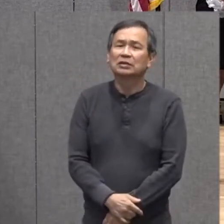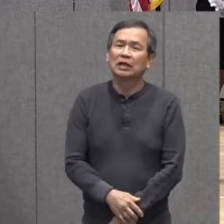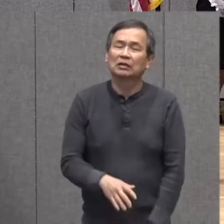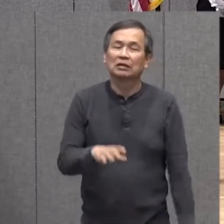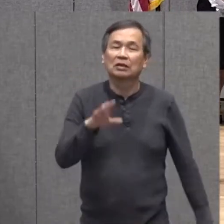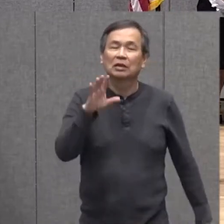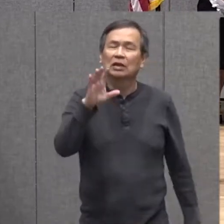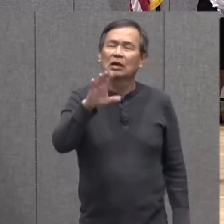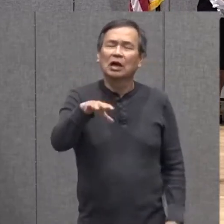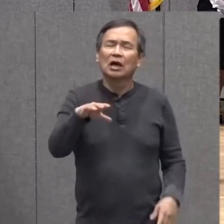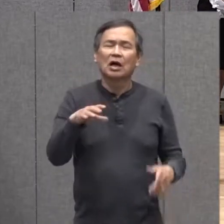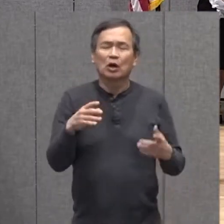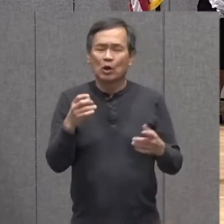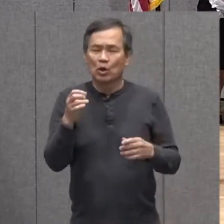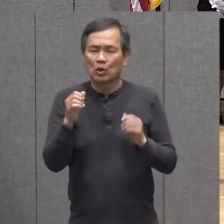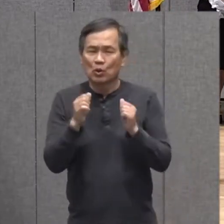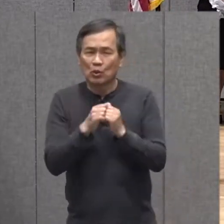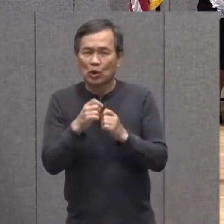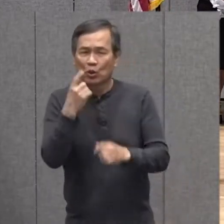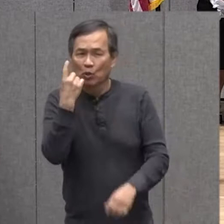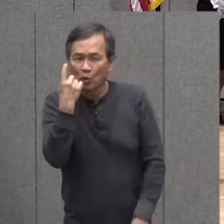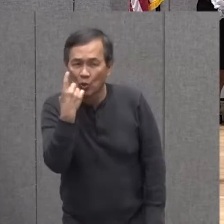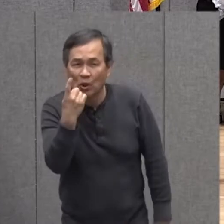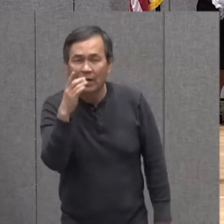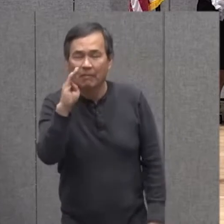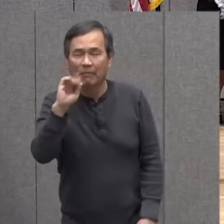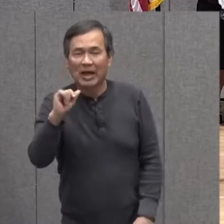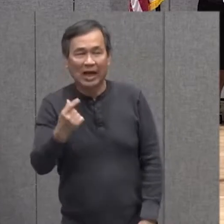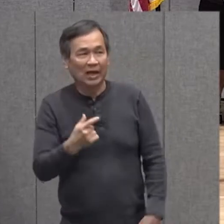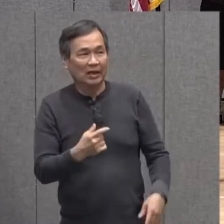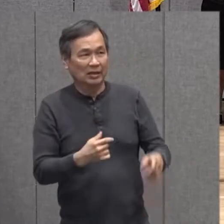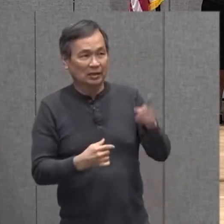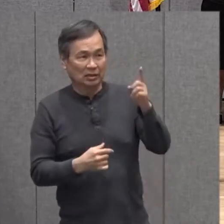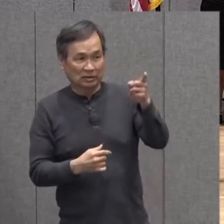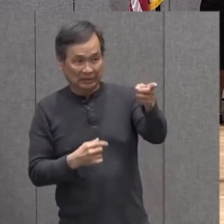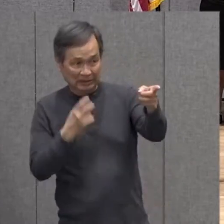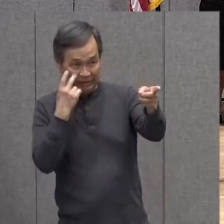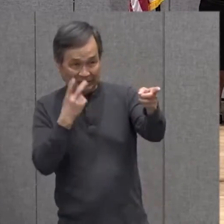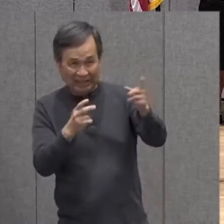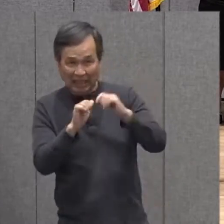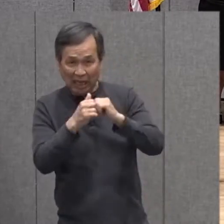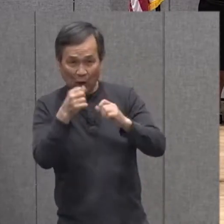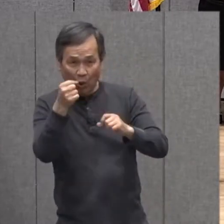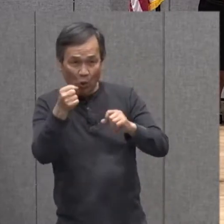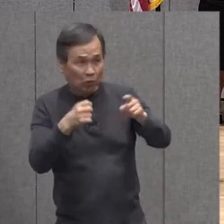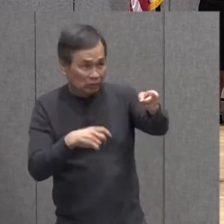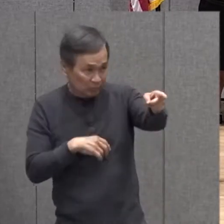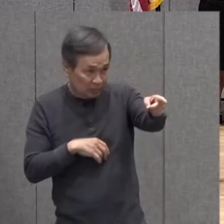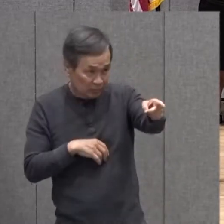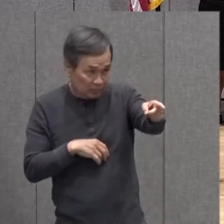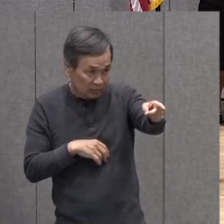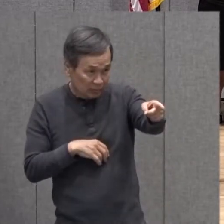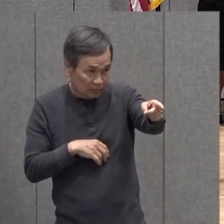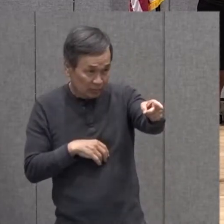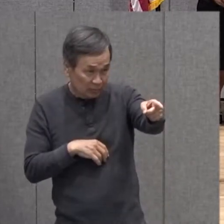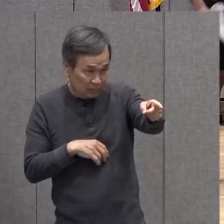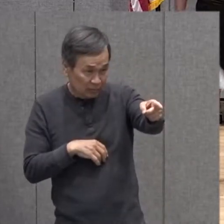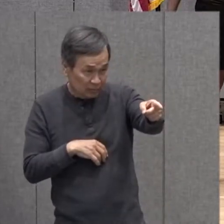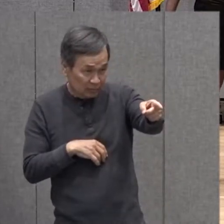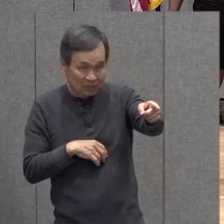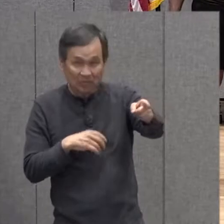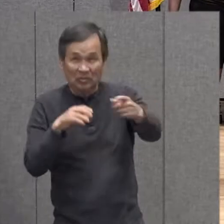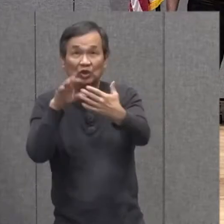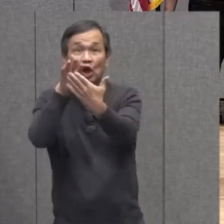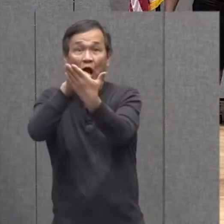juggling with 1 bag right now is that we want to hold the bag in one hand and we want to hold the bag down at a